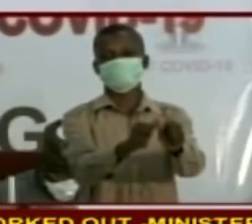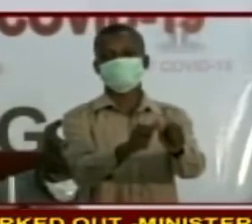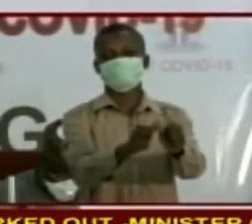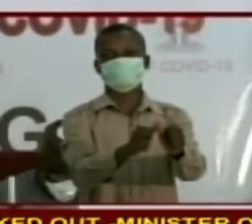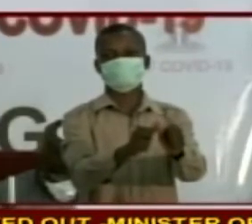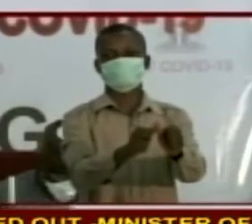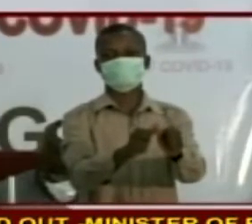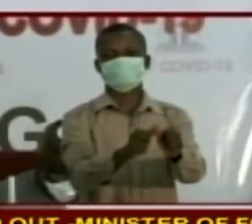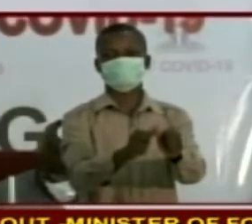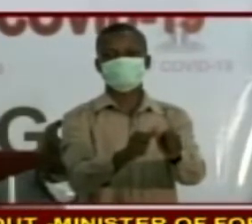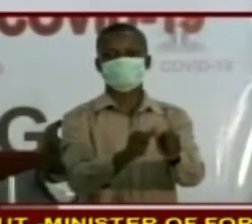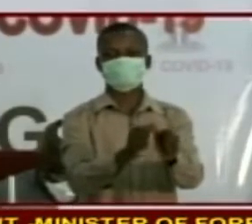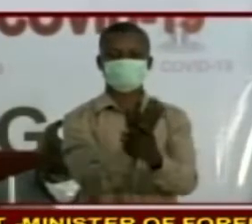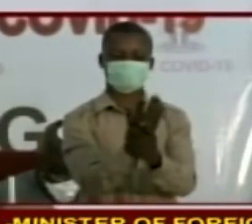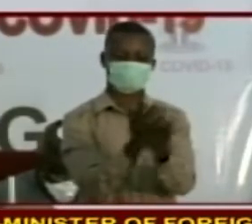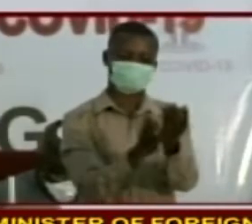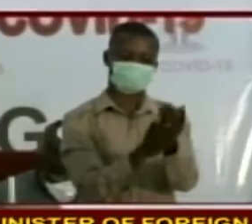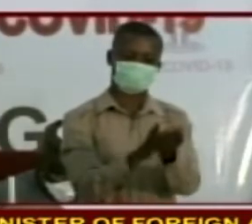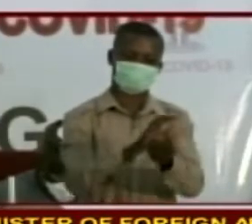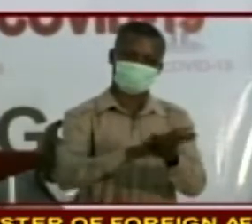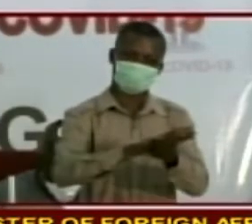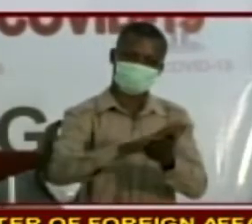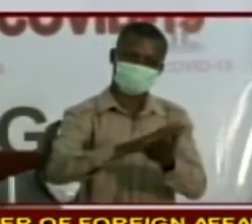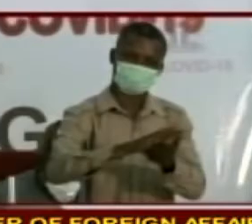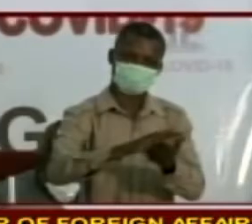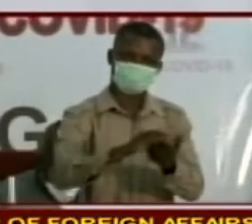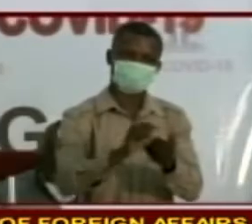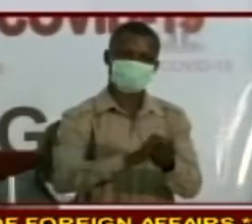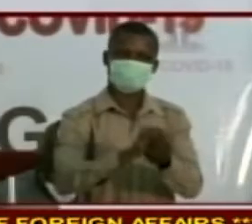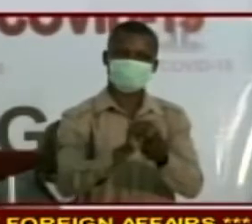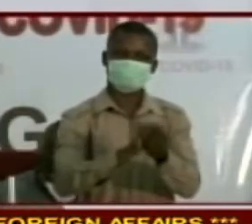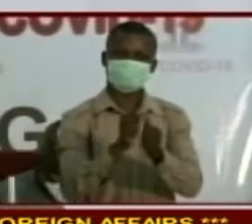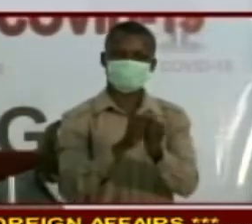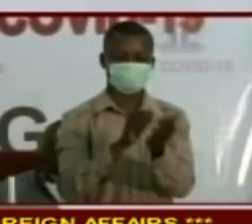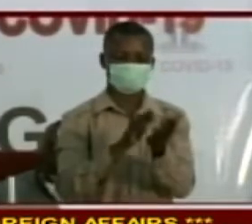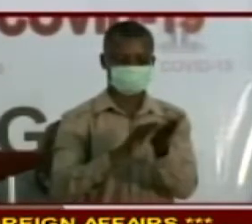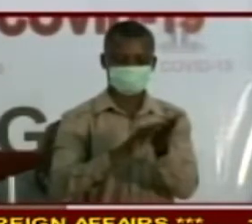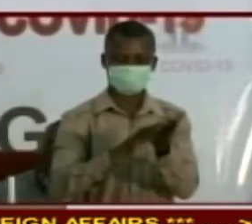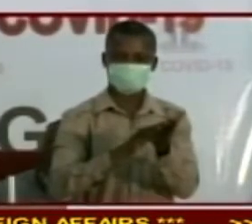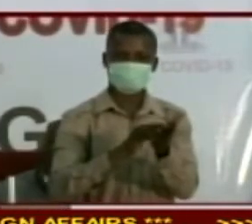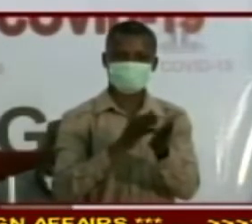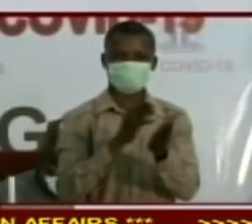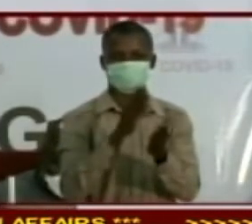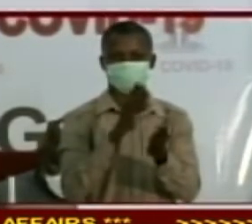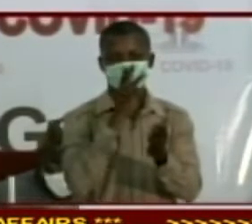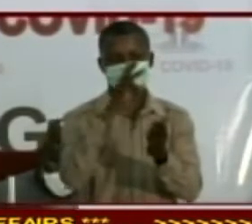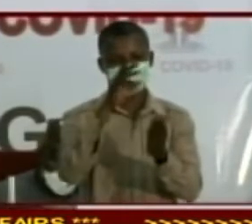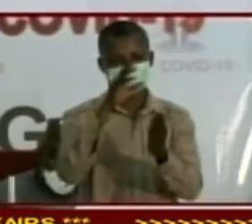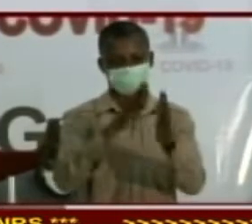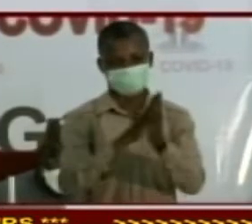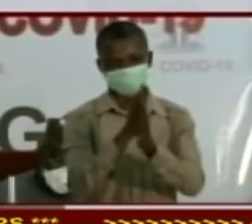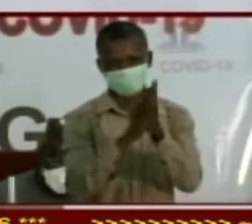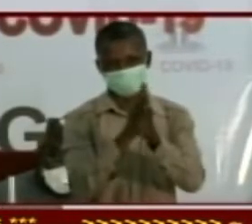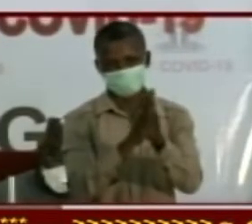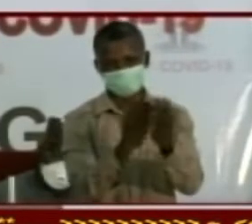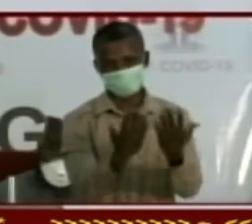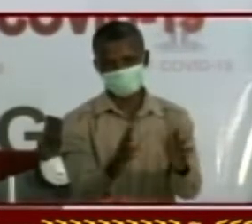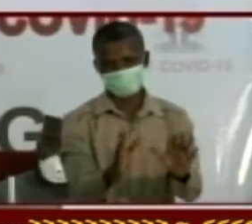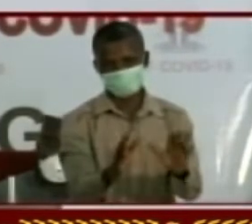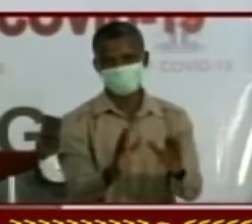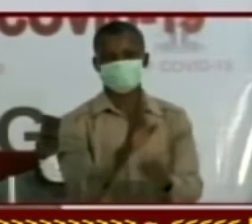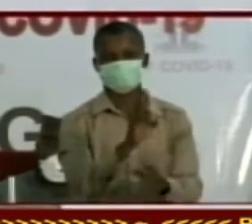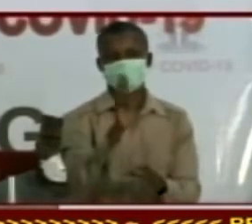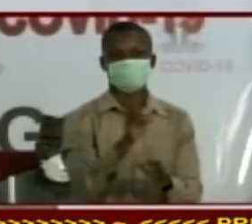is, washing of hands, soap and water on the running water, use of